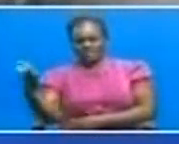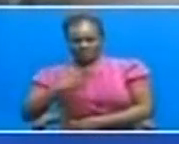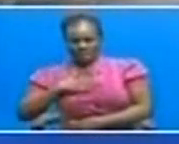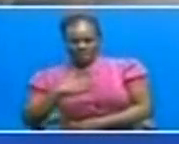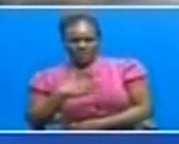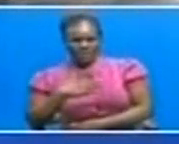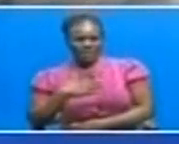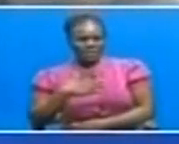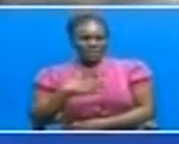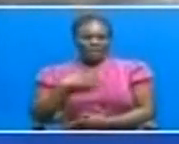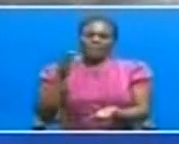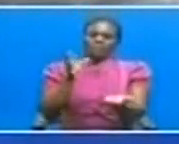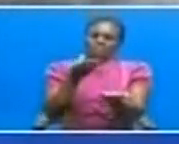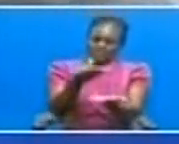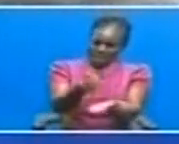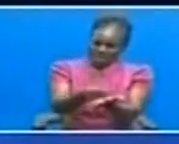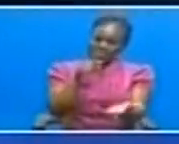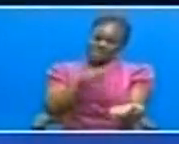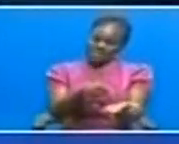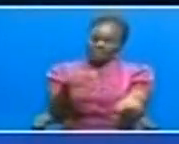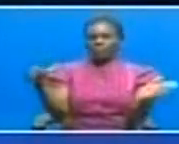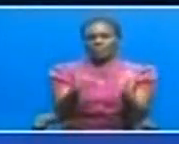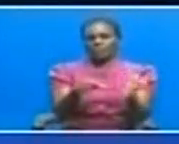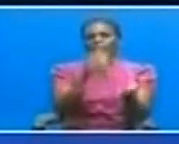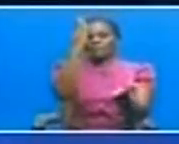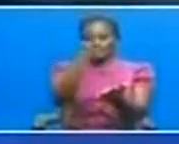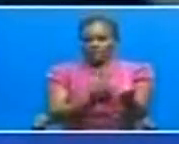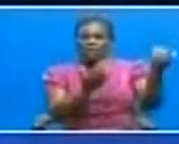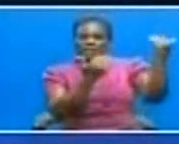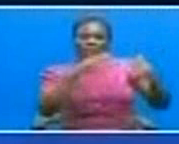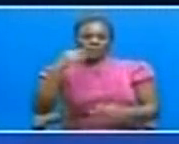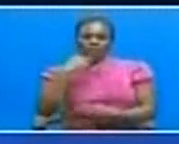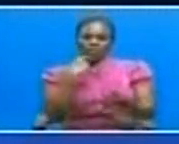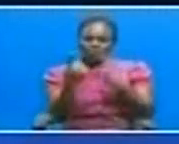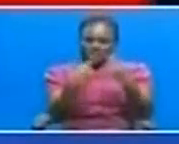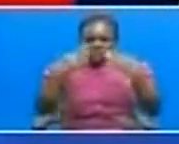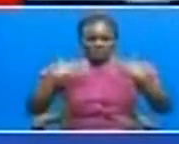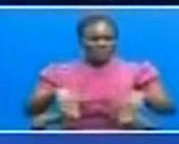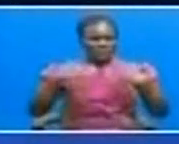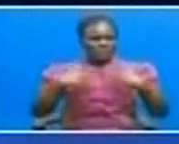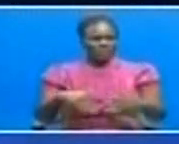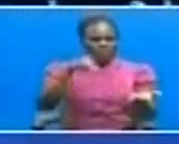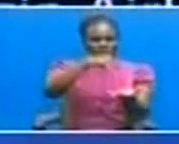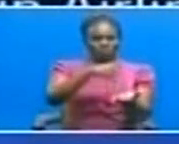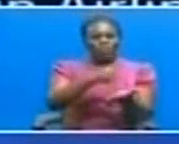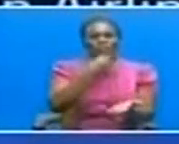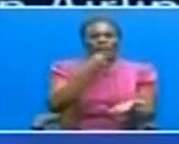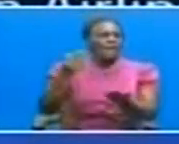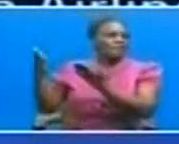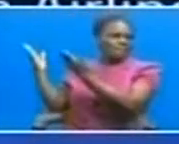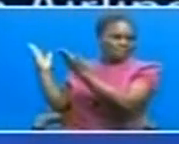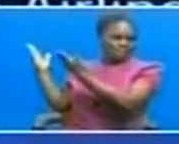Sasa pesa ndio inakuanga shida. Some of the expected speakers at the long-awaited summit include Richard